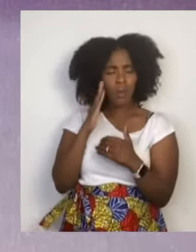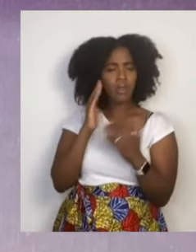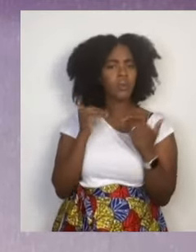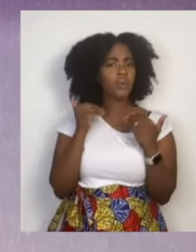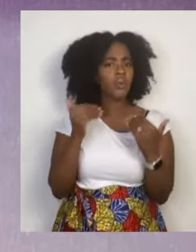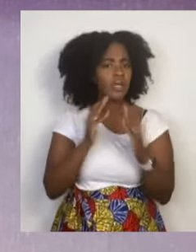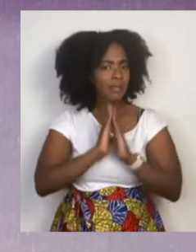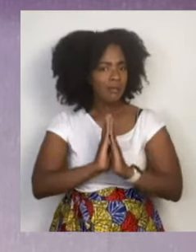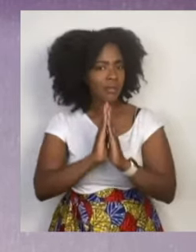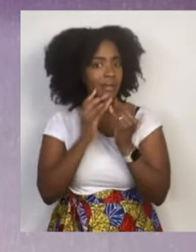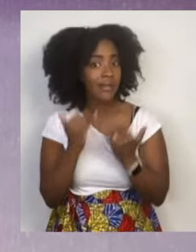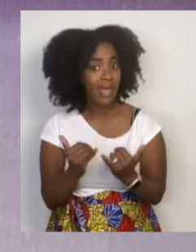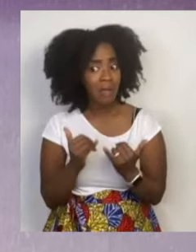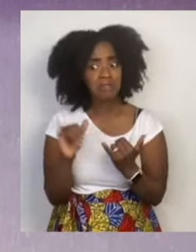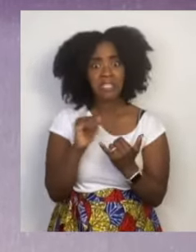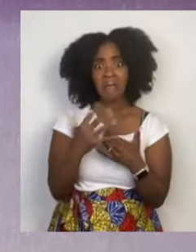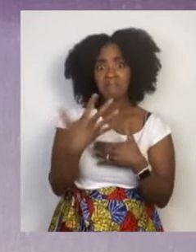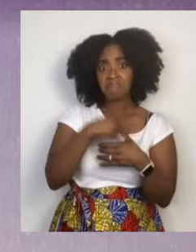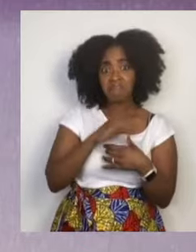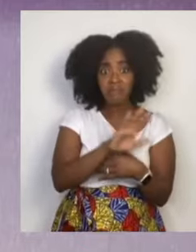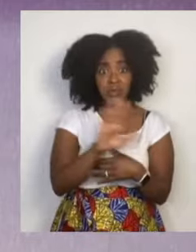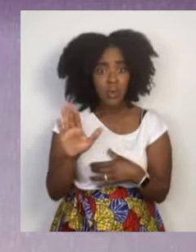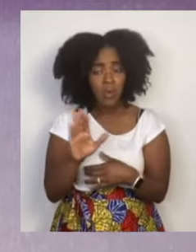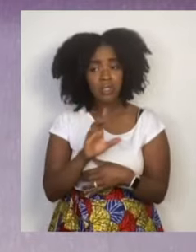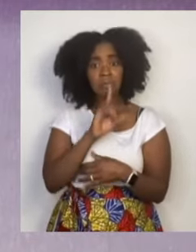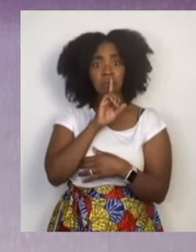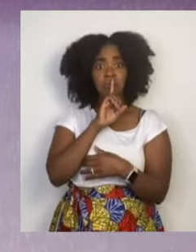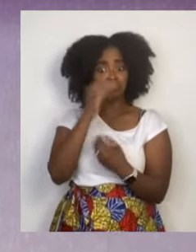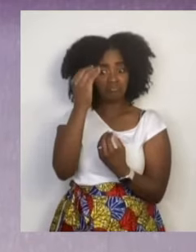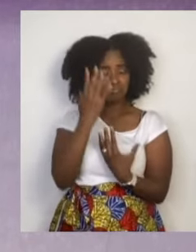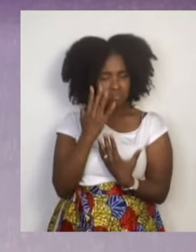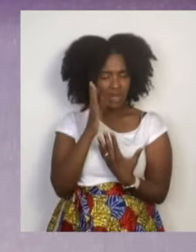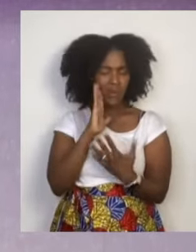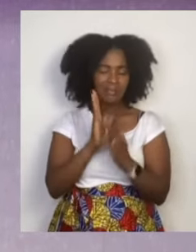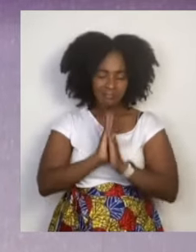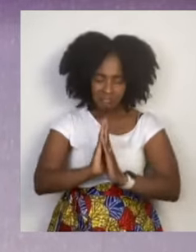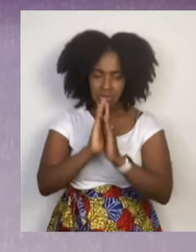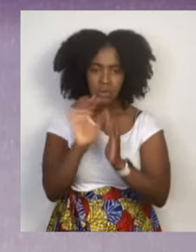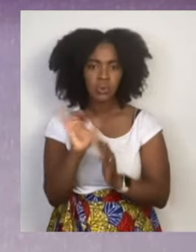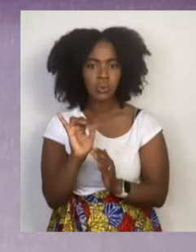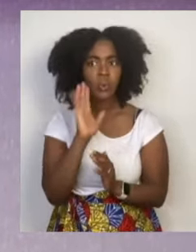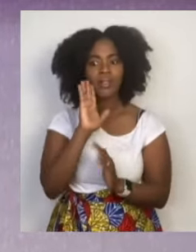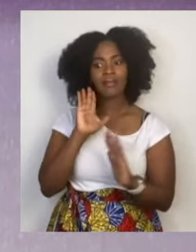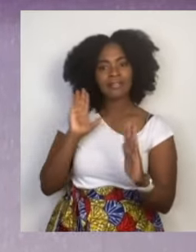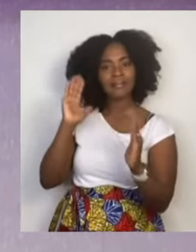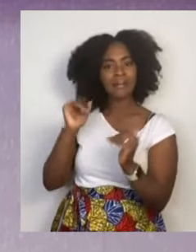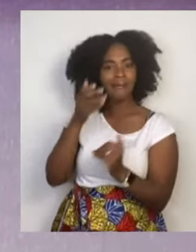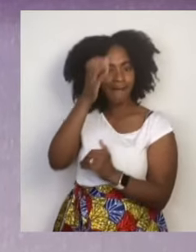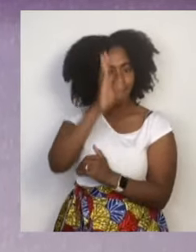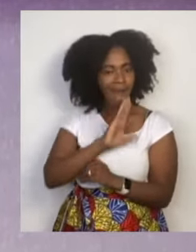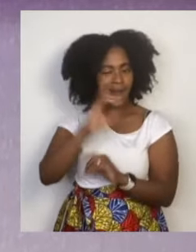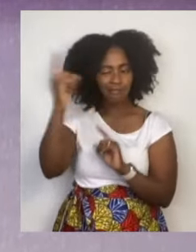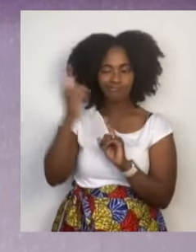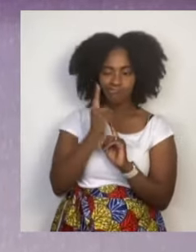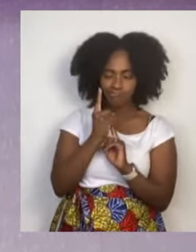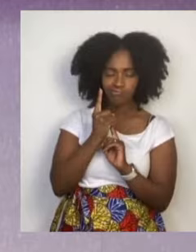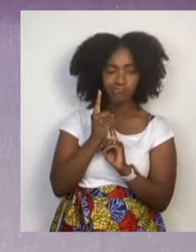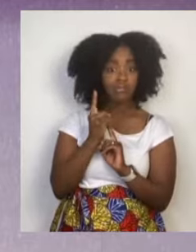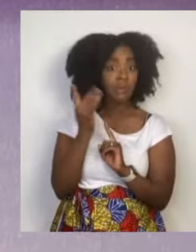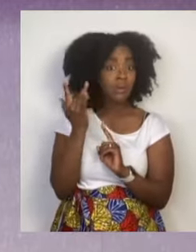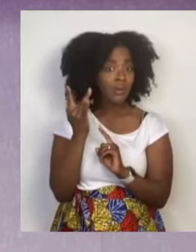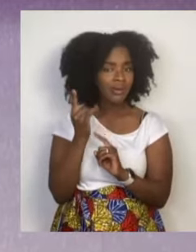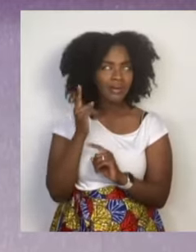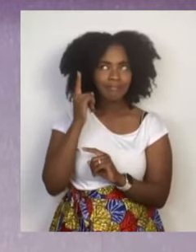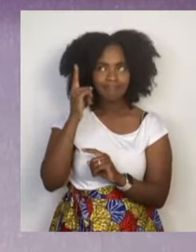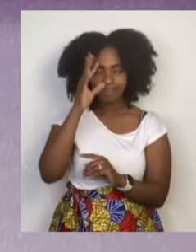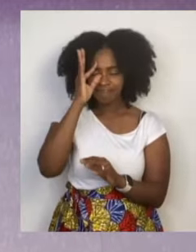unknown, and we're going to expect God to meet us there. We can expect him because he's faithful and he's right